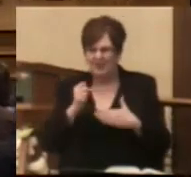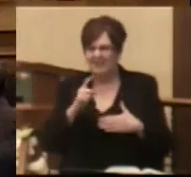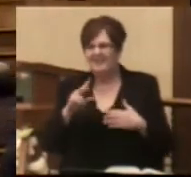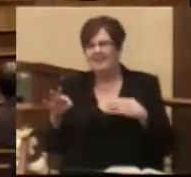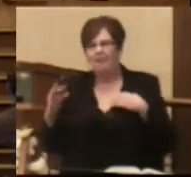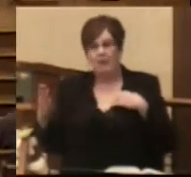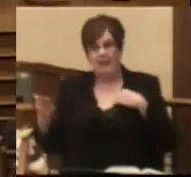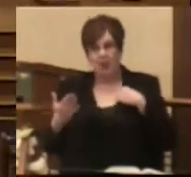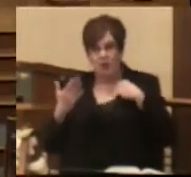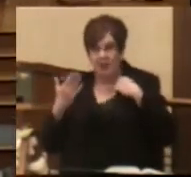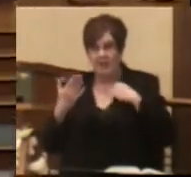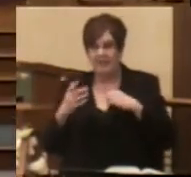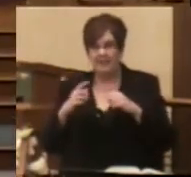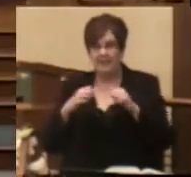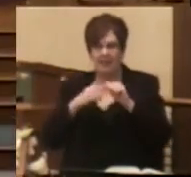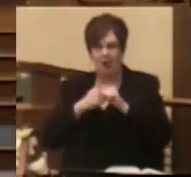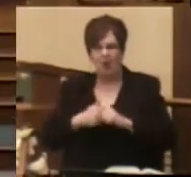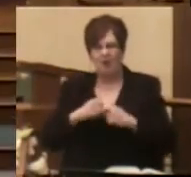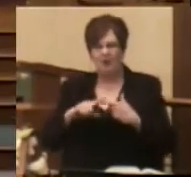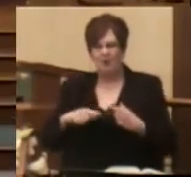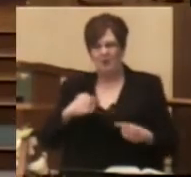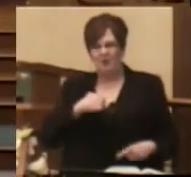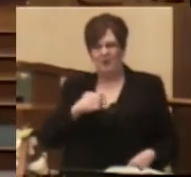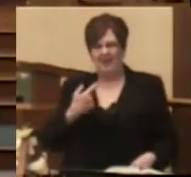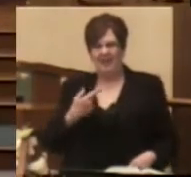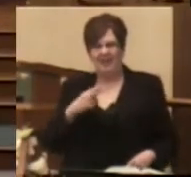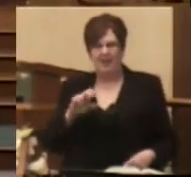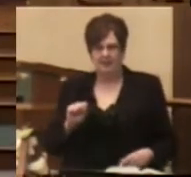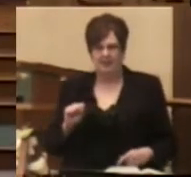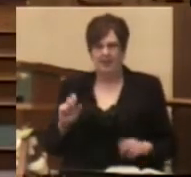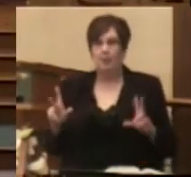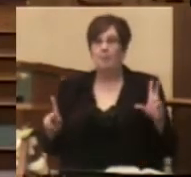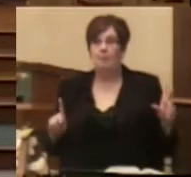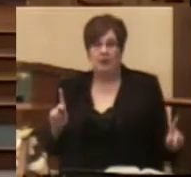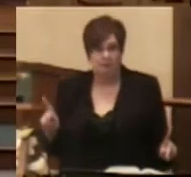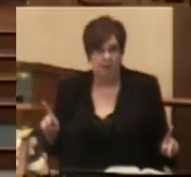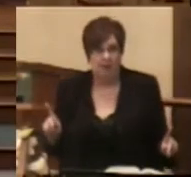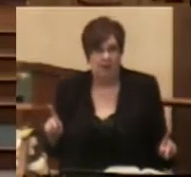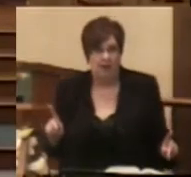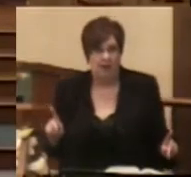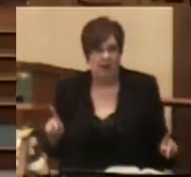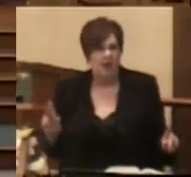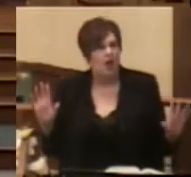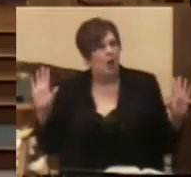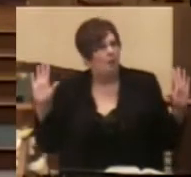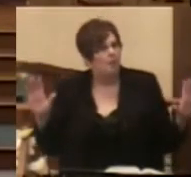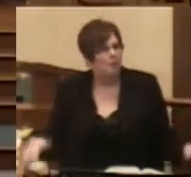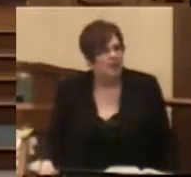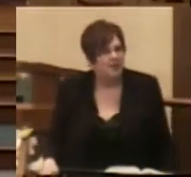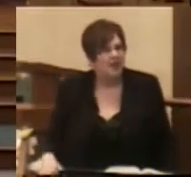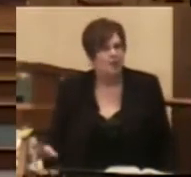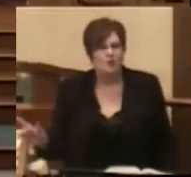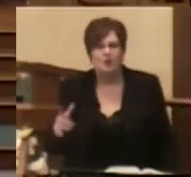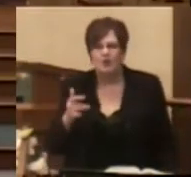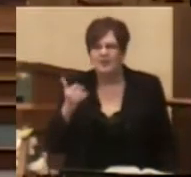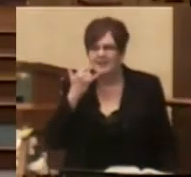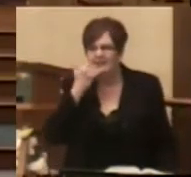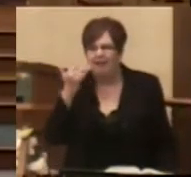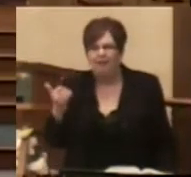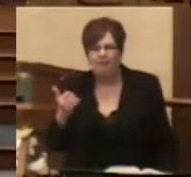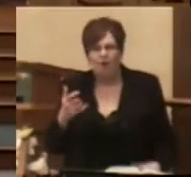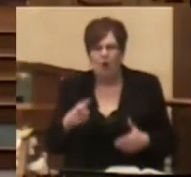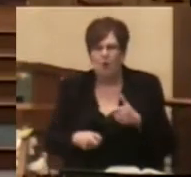it is, according to Gus. People, put down your cell phones and